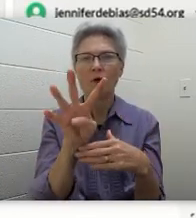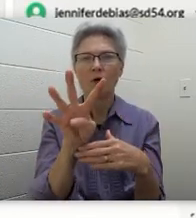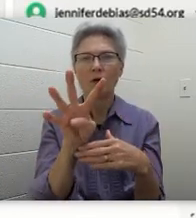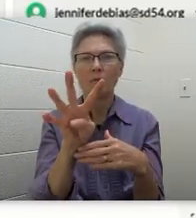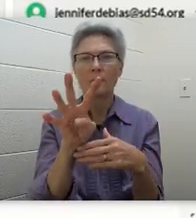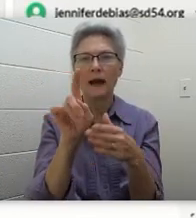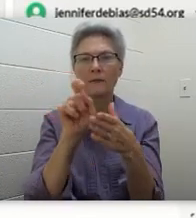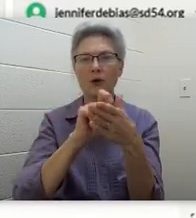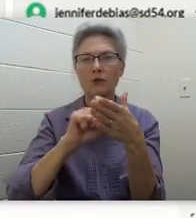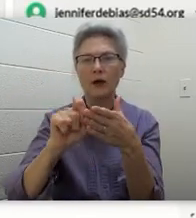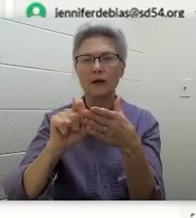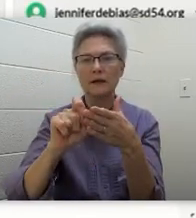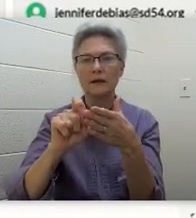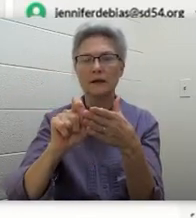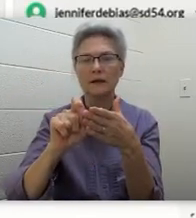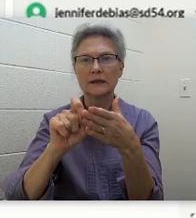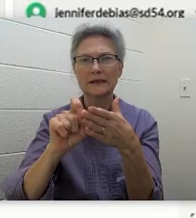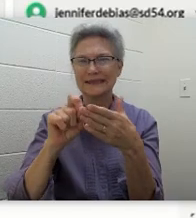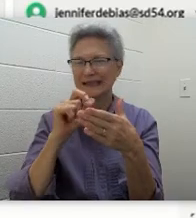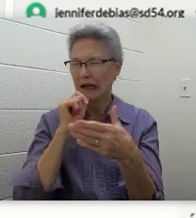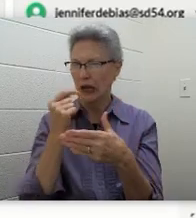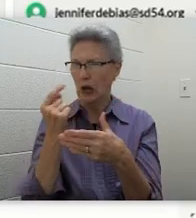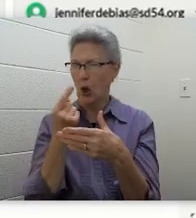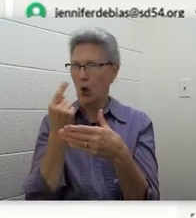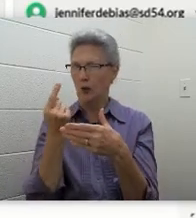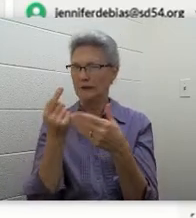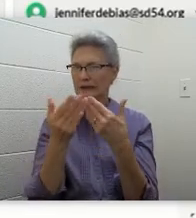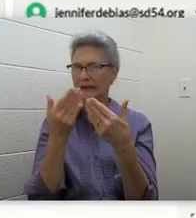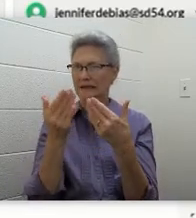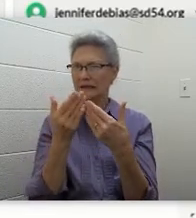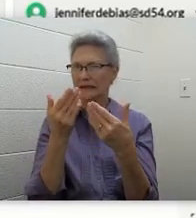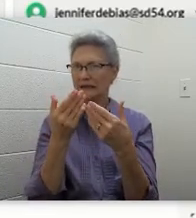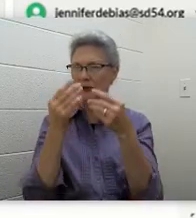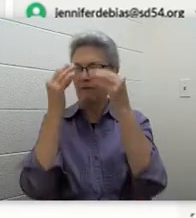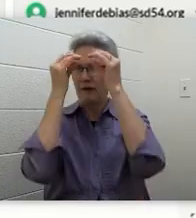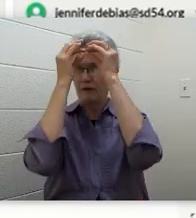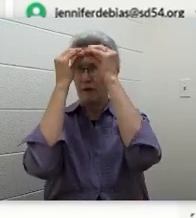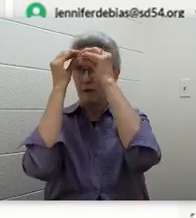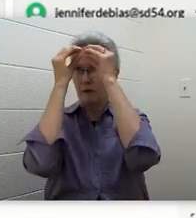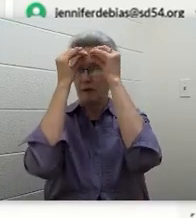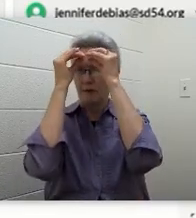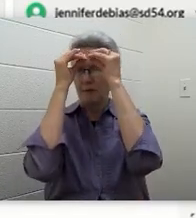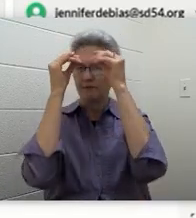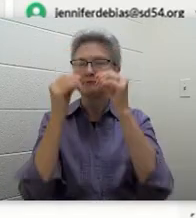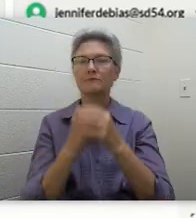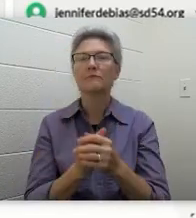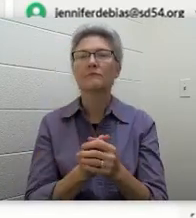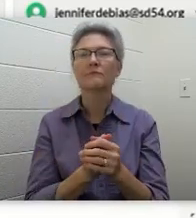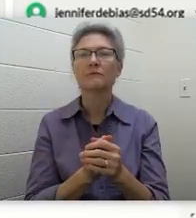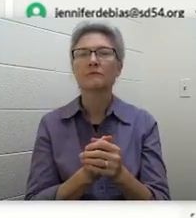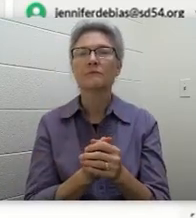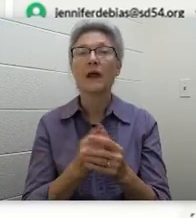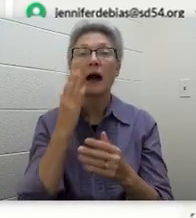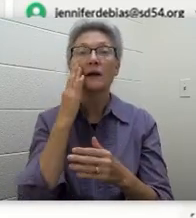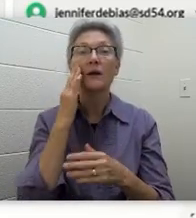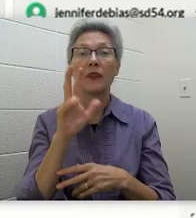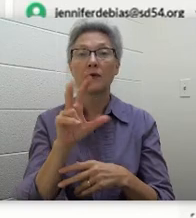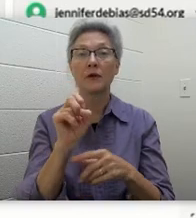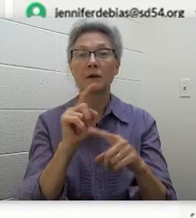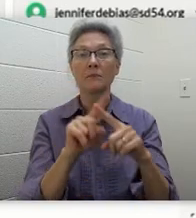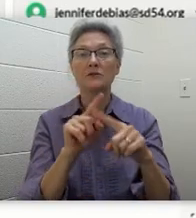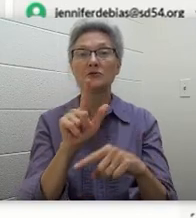going to write it out because they won't always be real easy to do in our head like that. So I know that 30